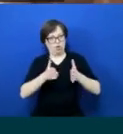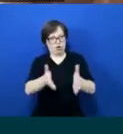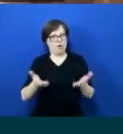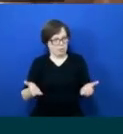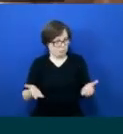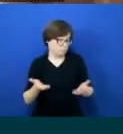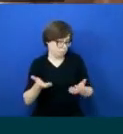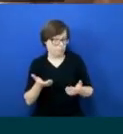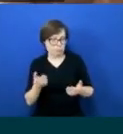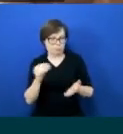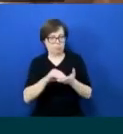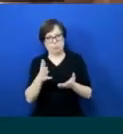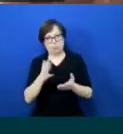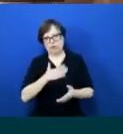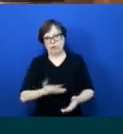So